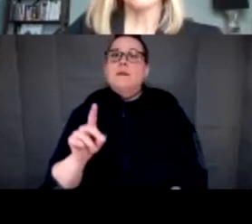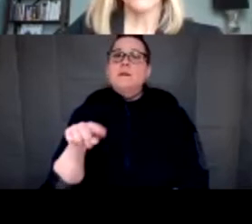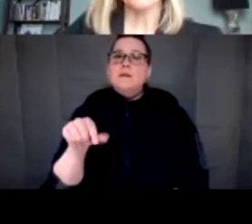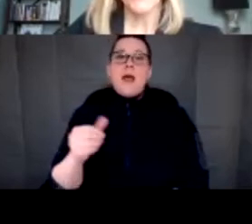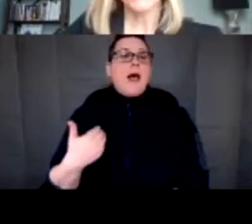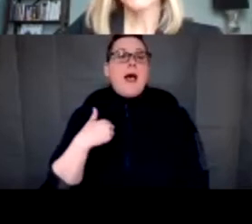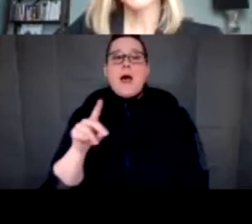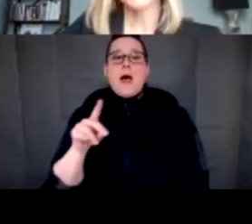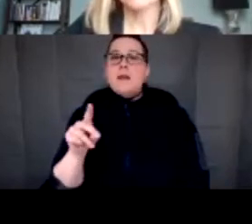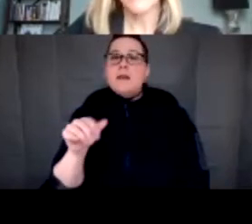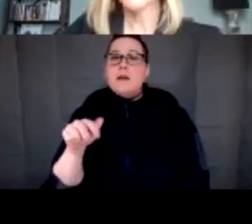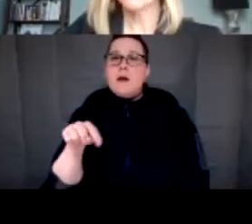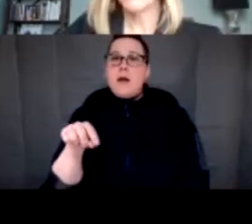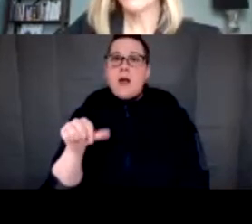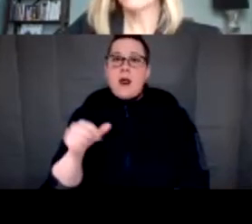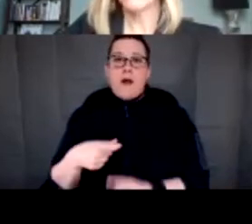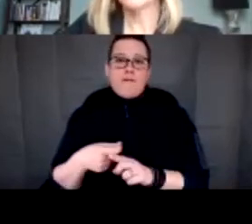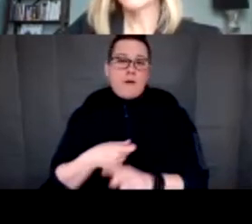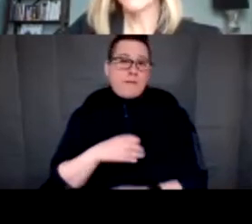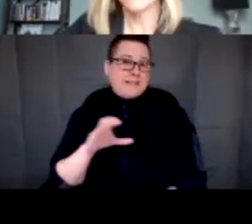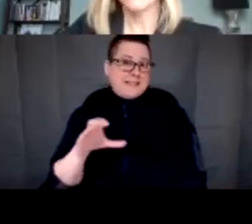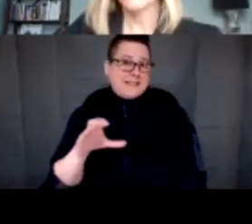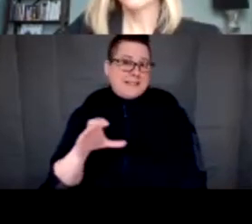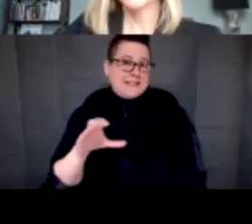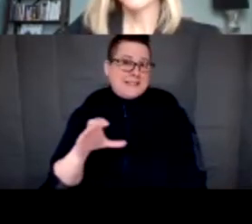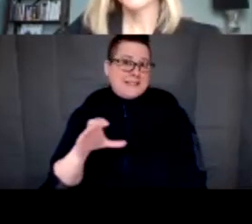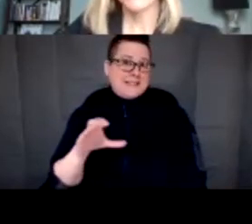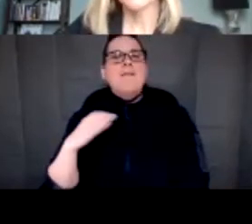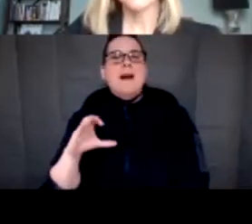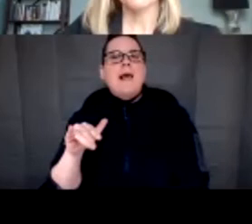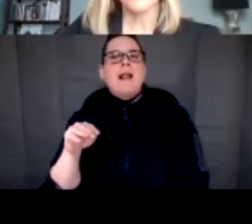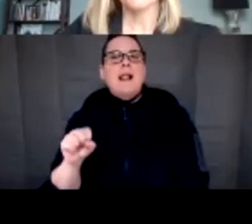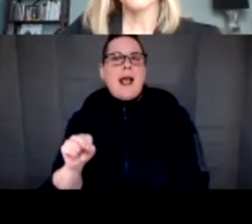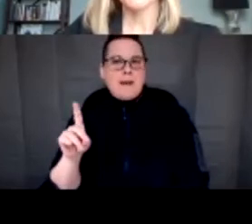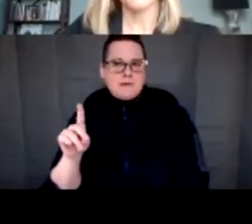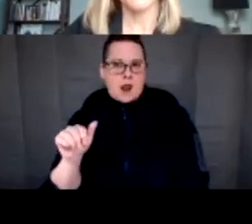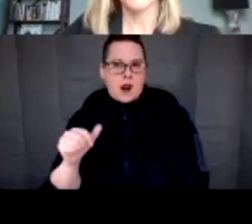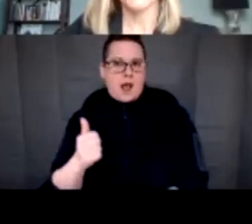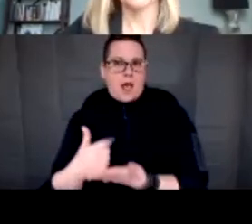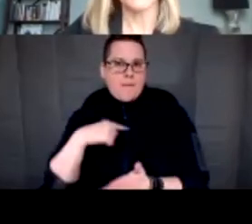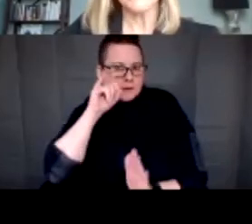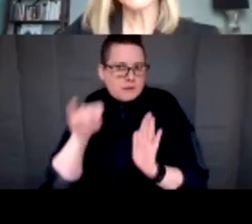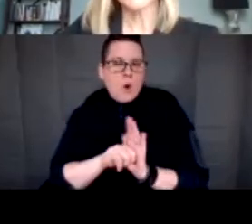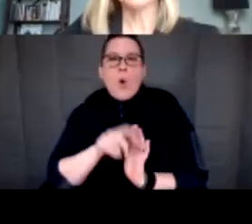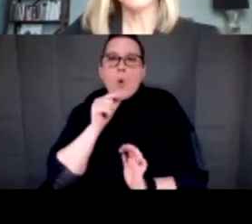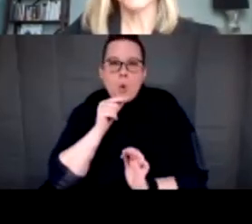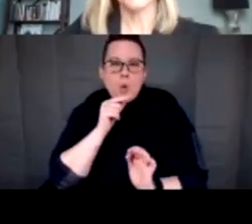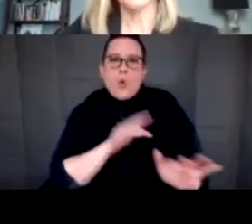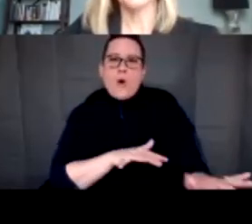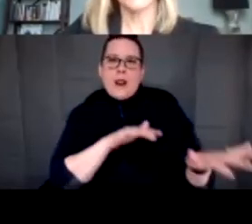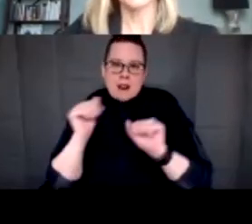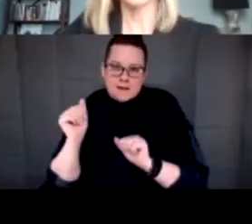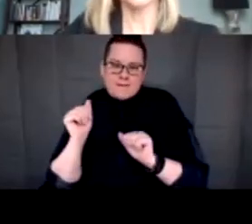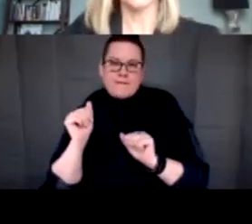data from CMS, so Medicare claims data was used to identify the prison release and